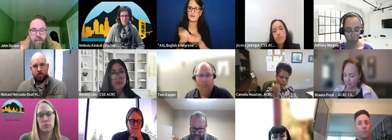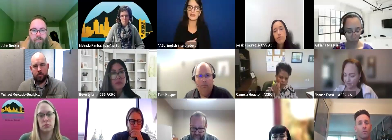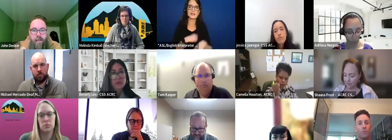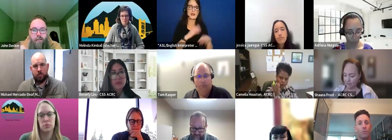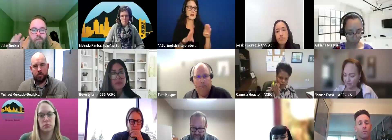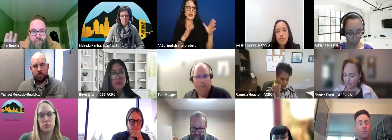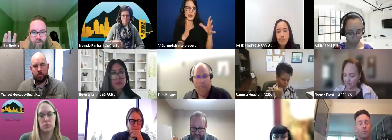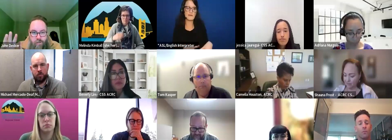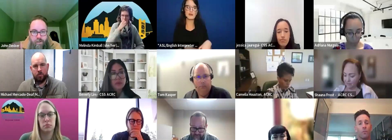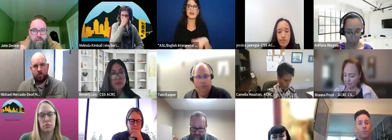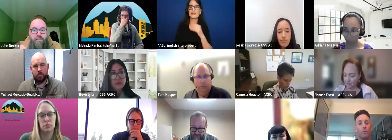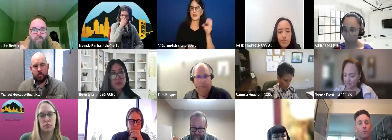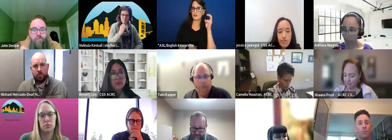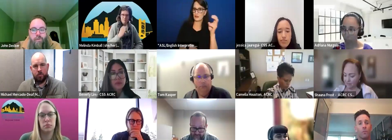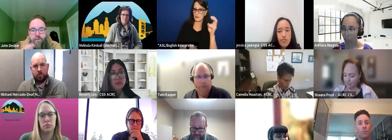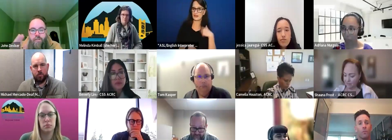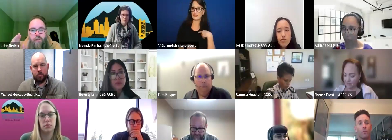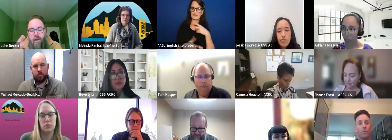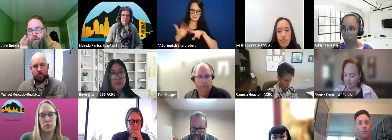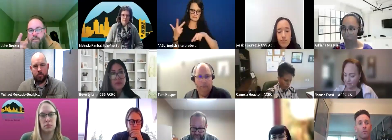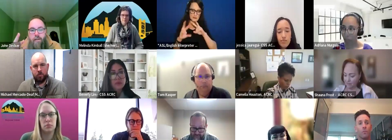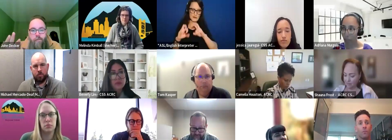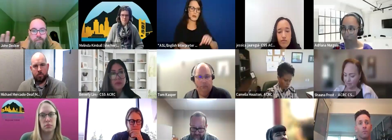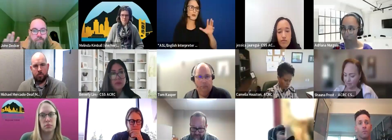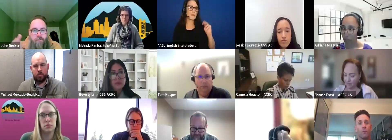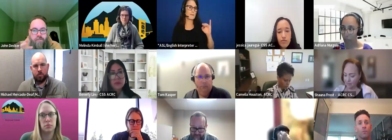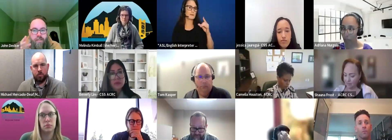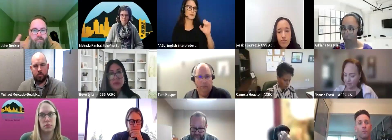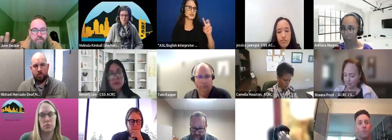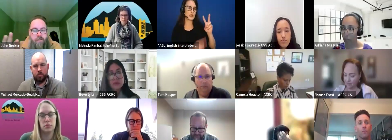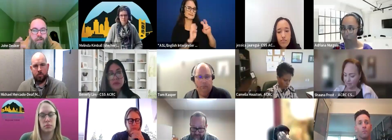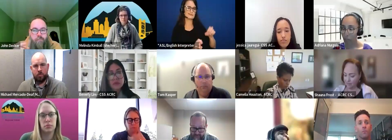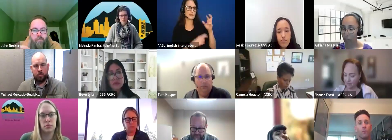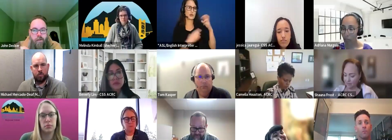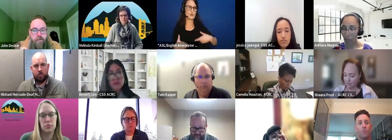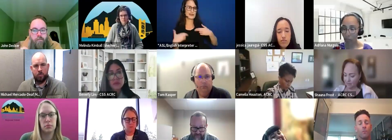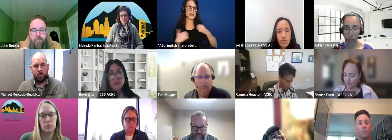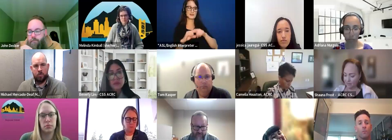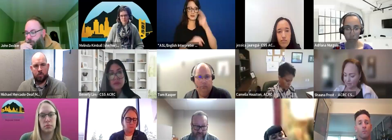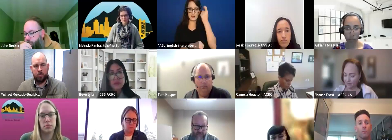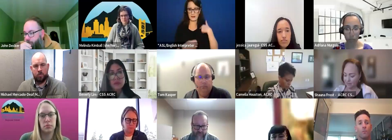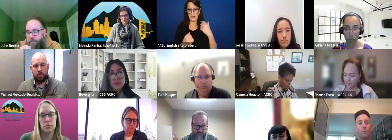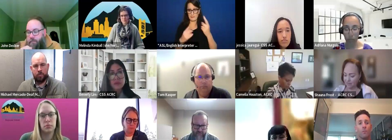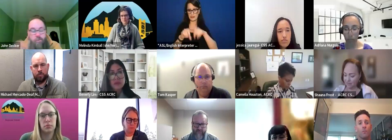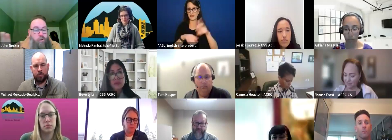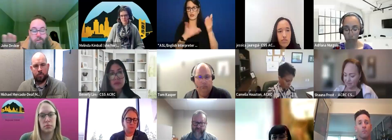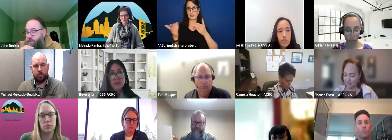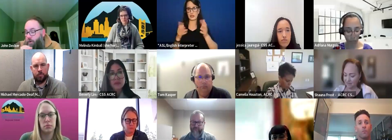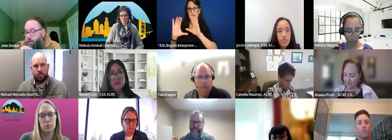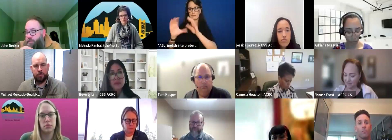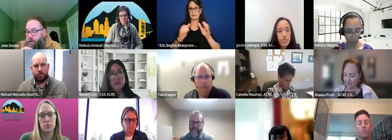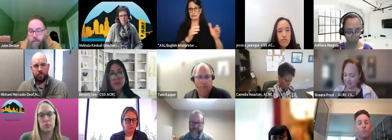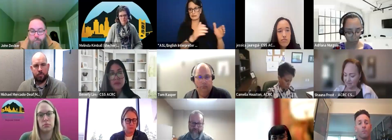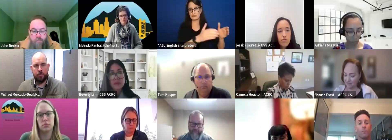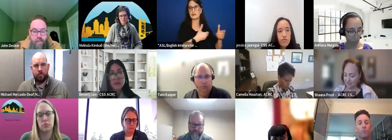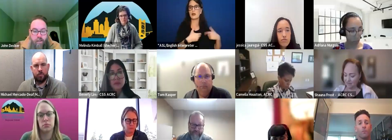kind of the two that I looked at. Michelle looked at residential, but there's across a number of different service sectors for that they're going to be doing